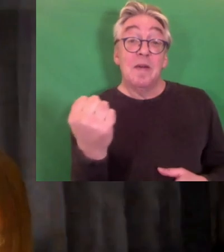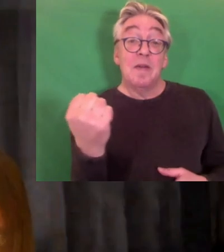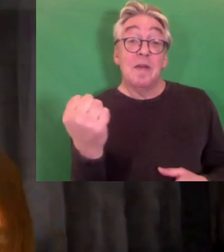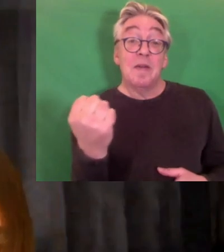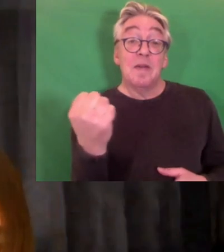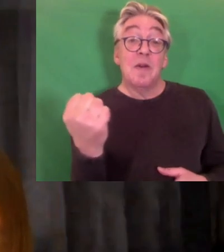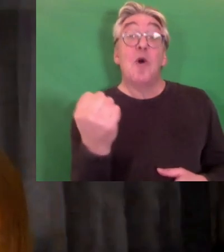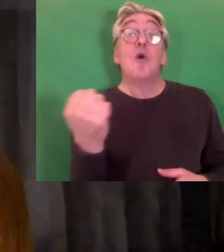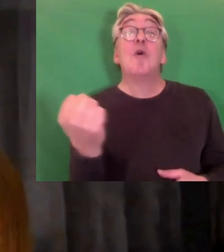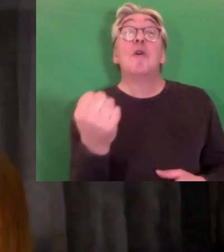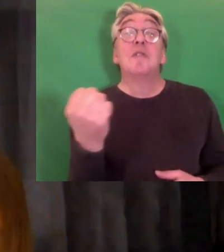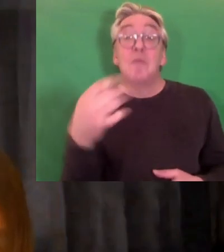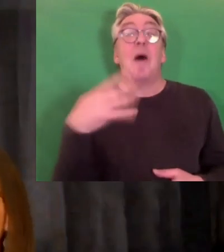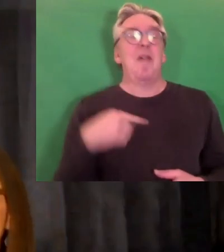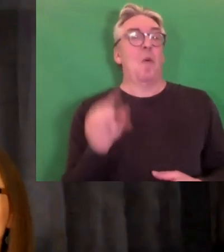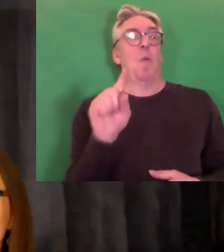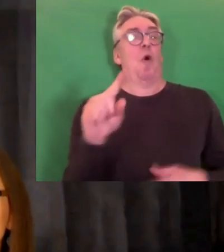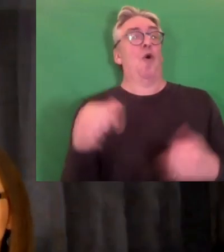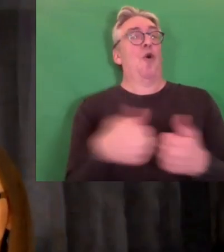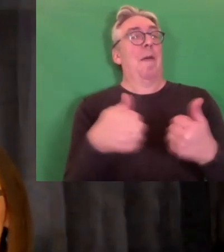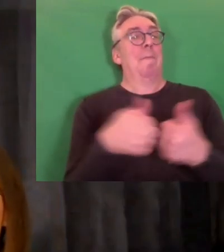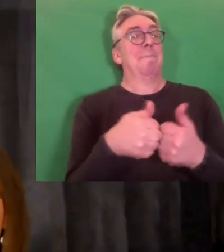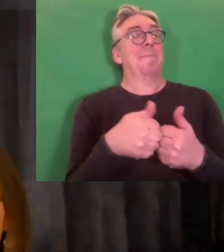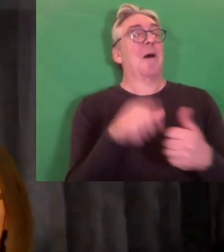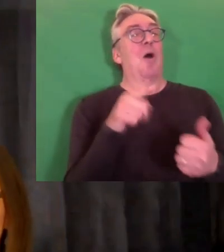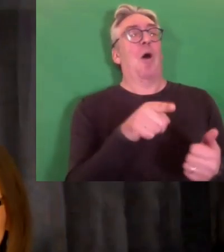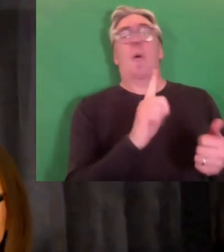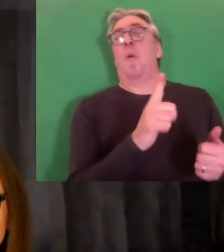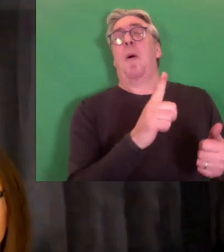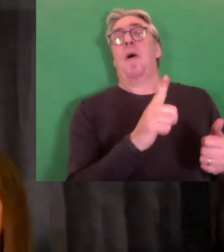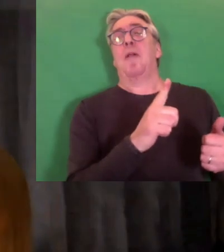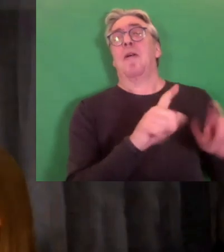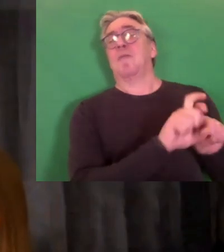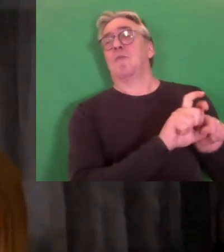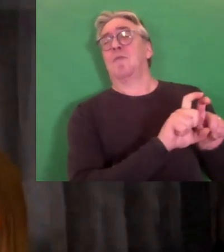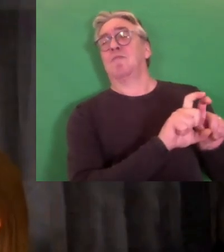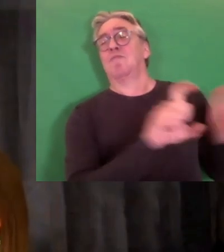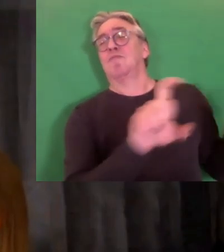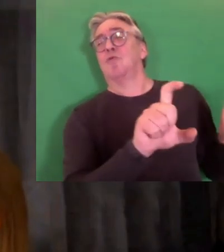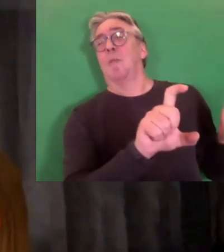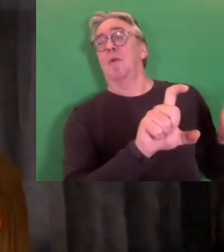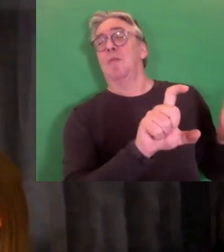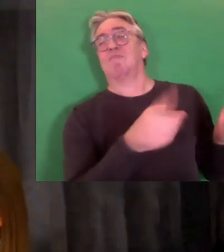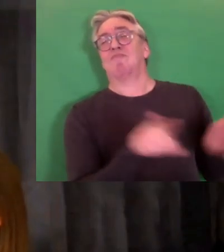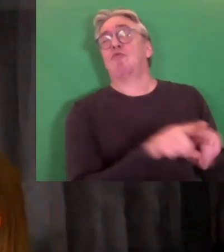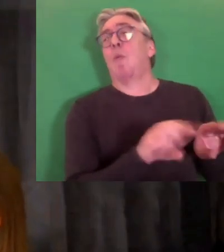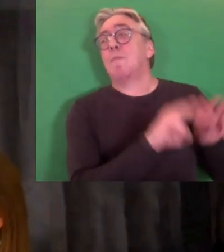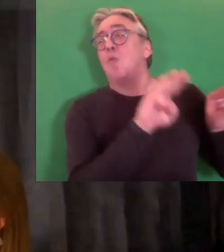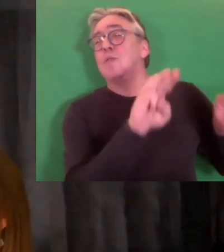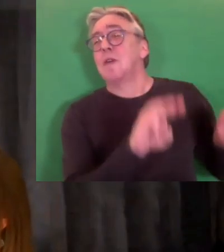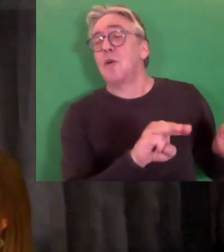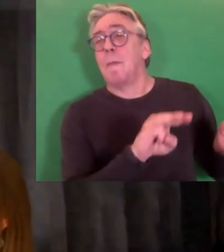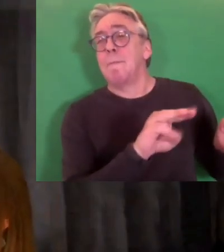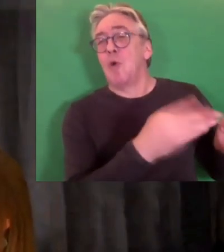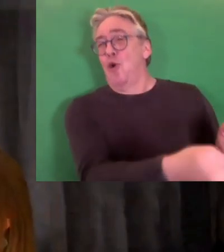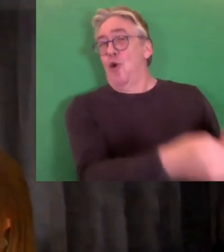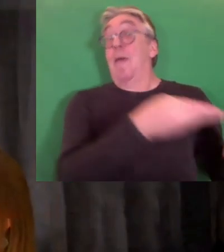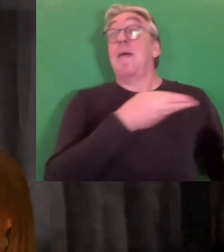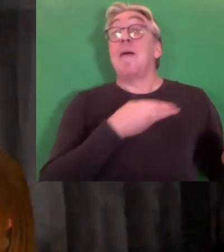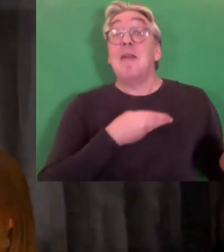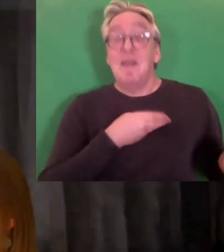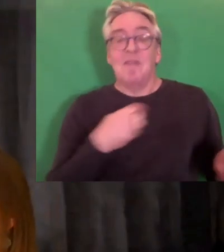got from Dialog im Dunkeln, which is a Viennese museum-like organization where they